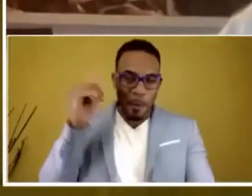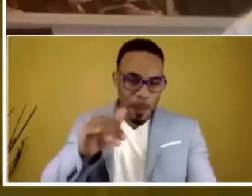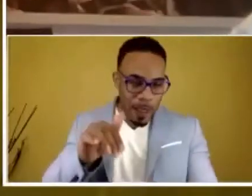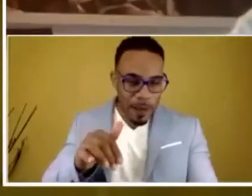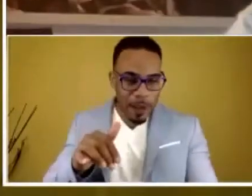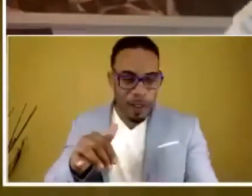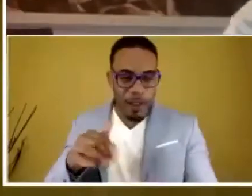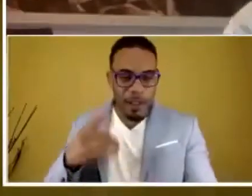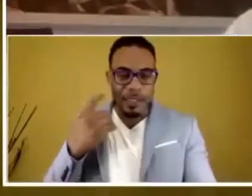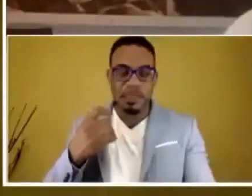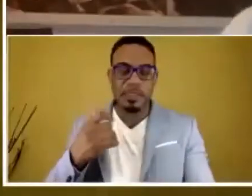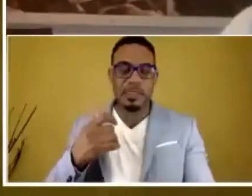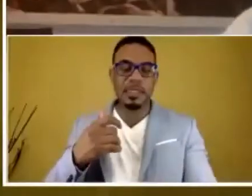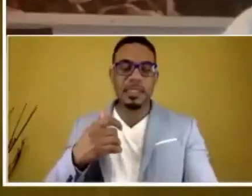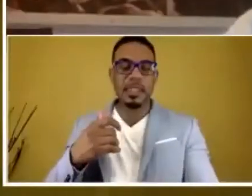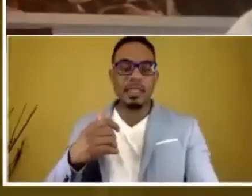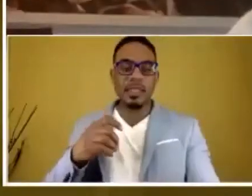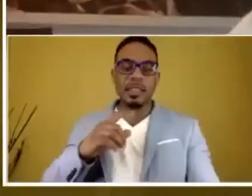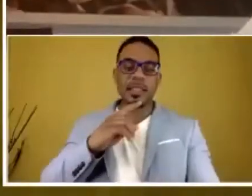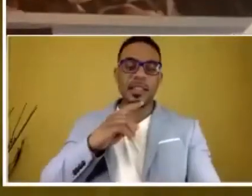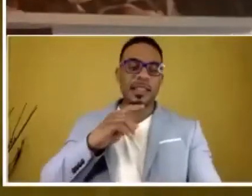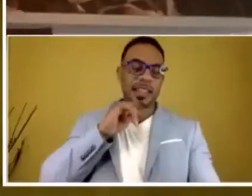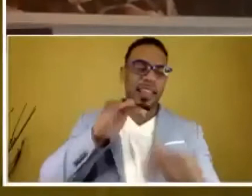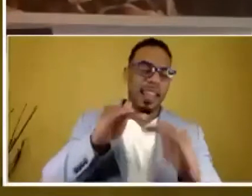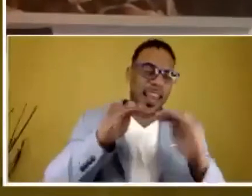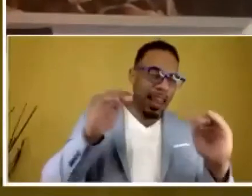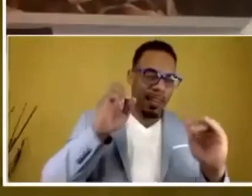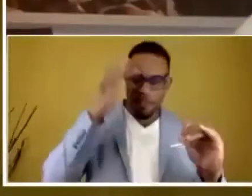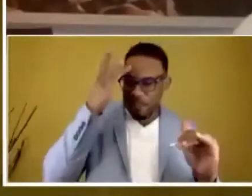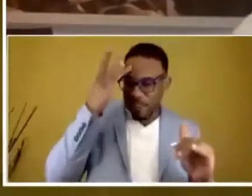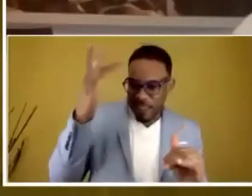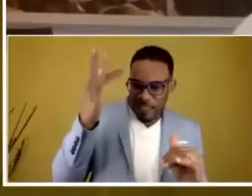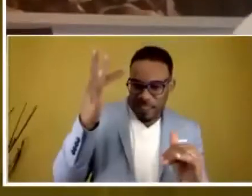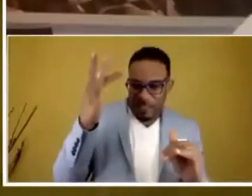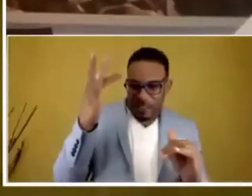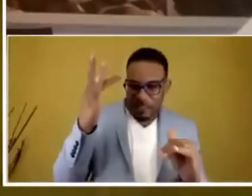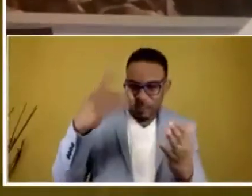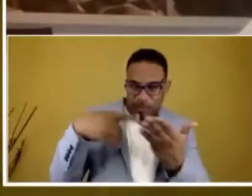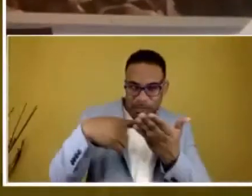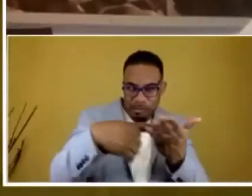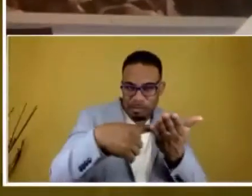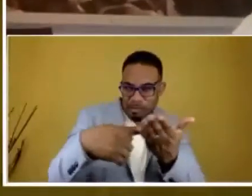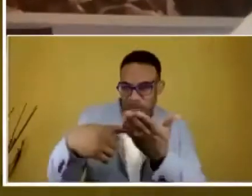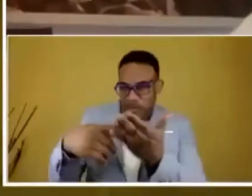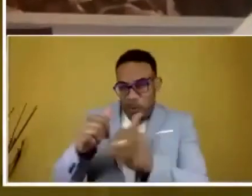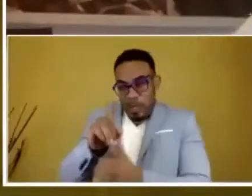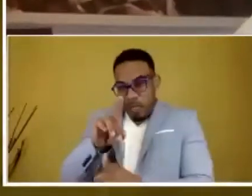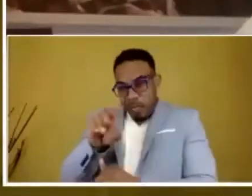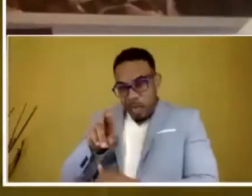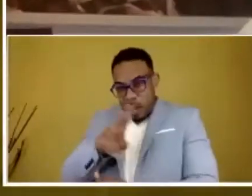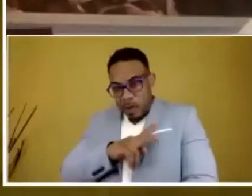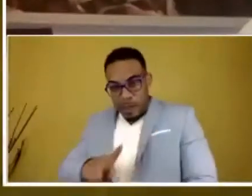just the extraordinary level of intellectual discourse with which Dr. King